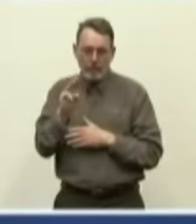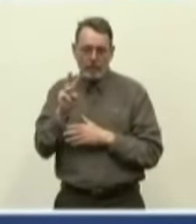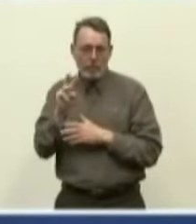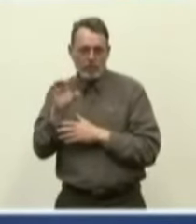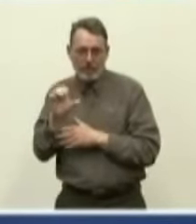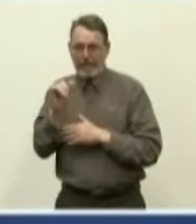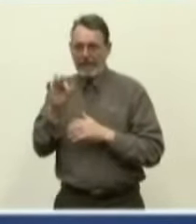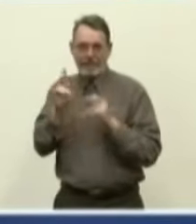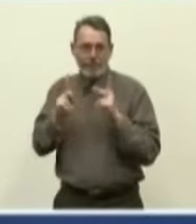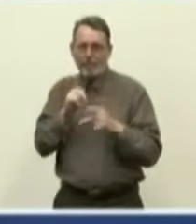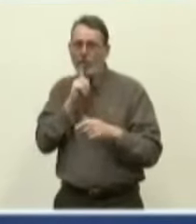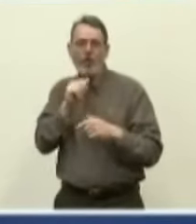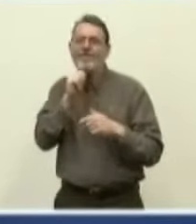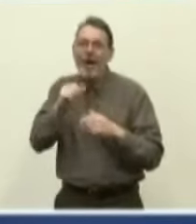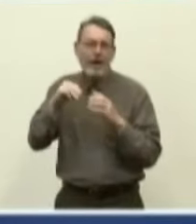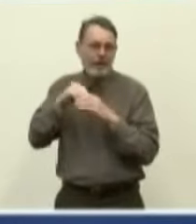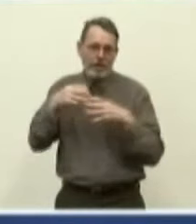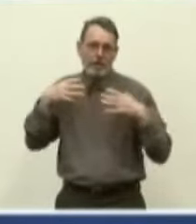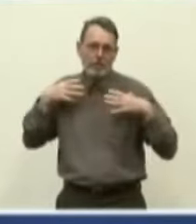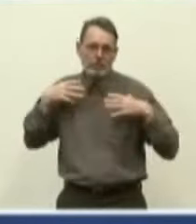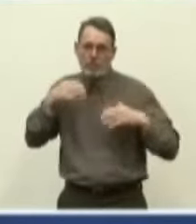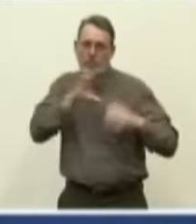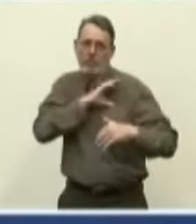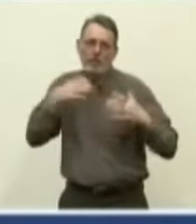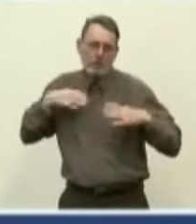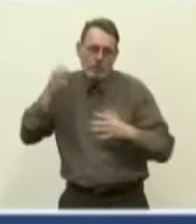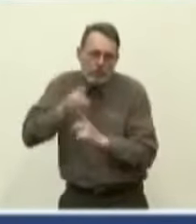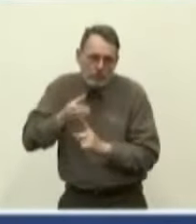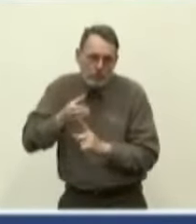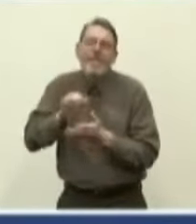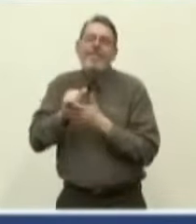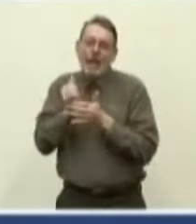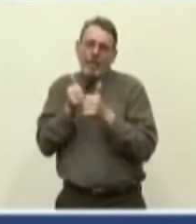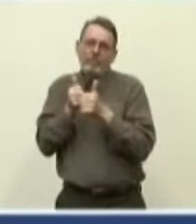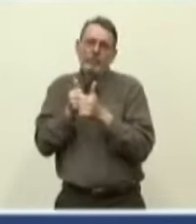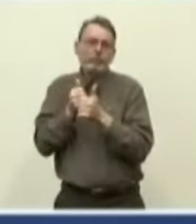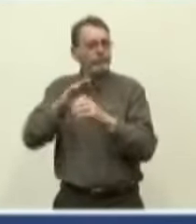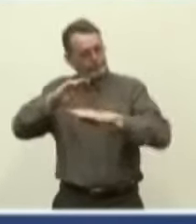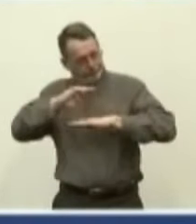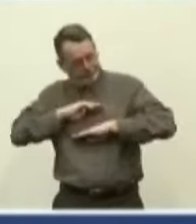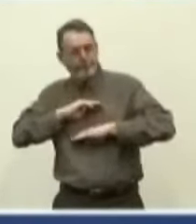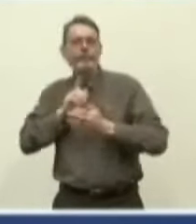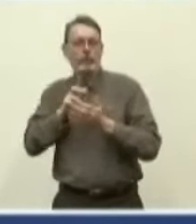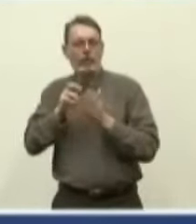assignments. This particular operation met the BWC exemptions.